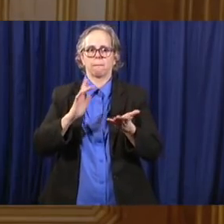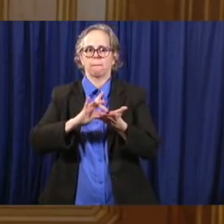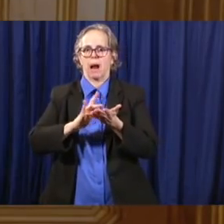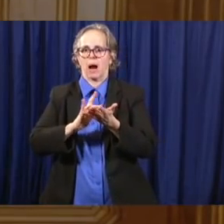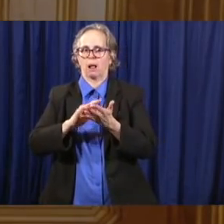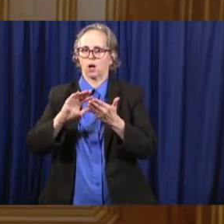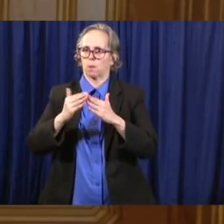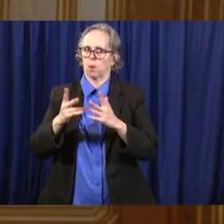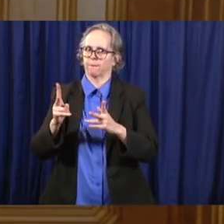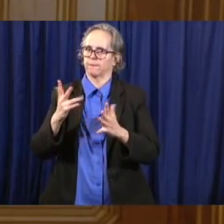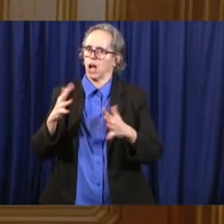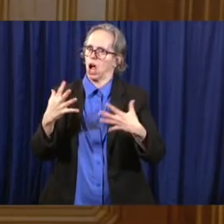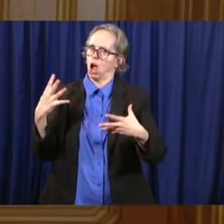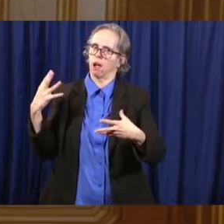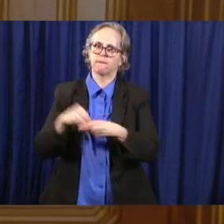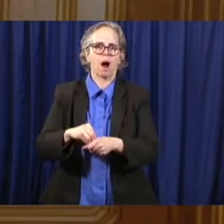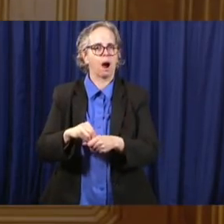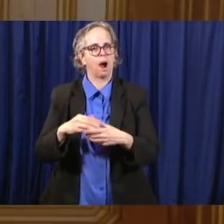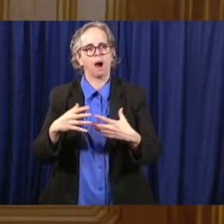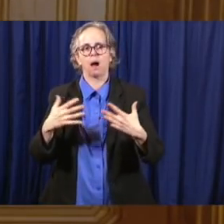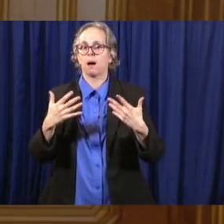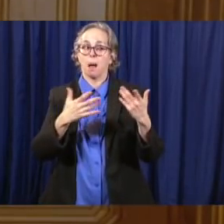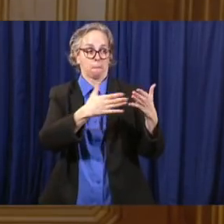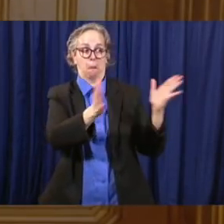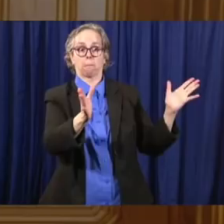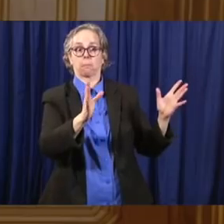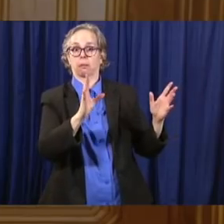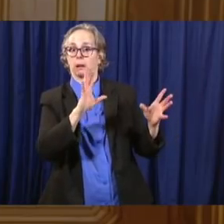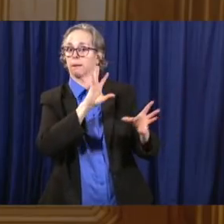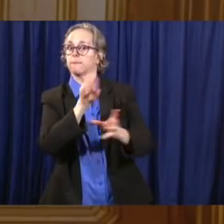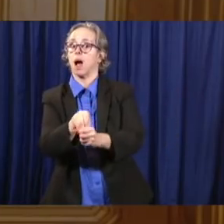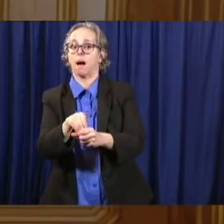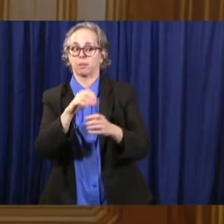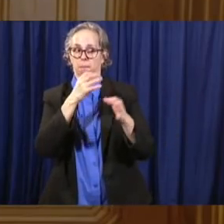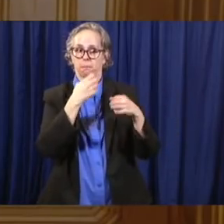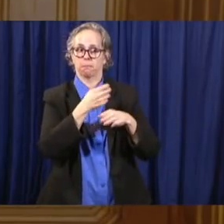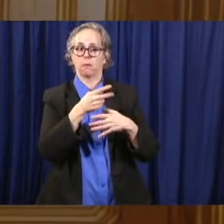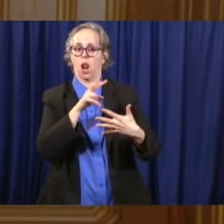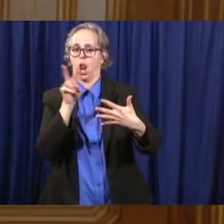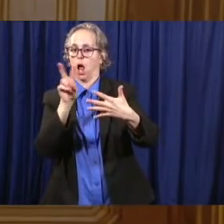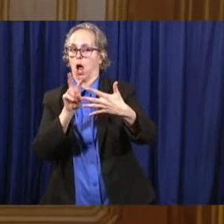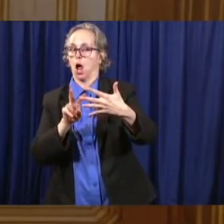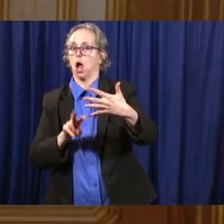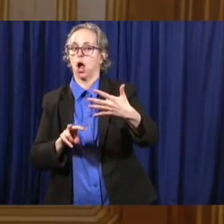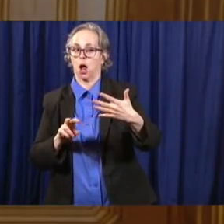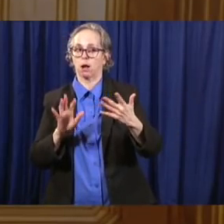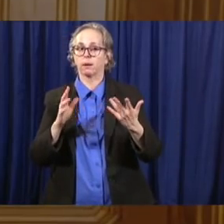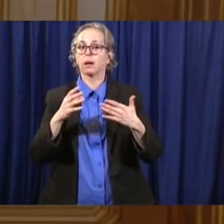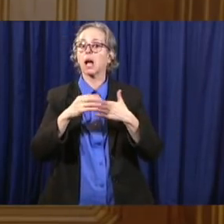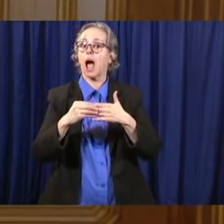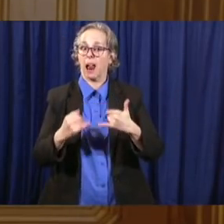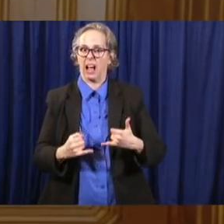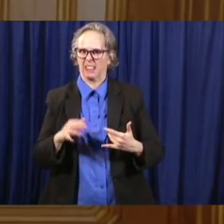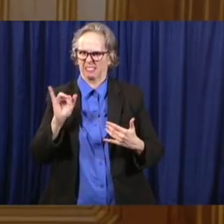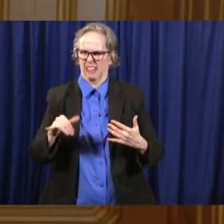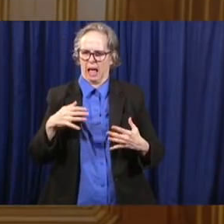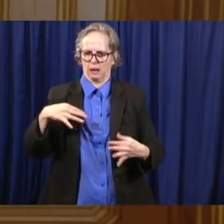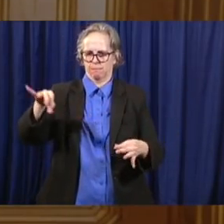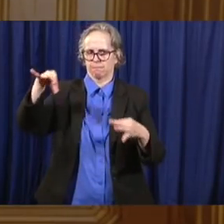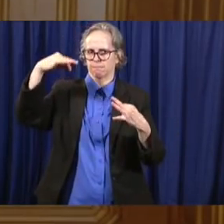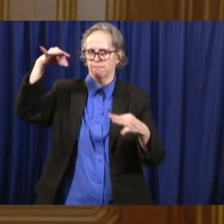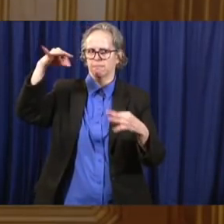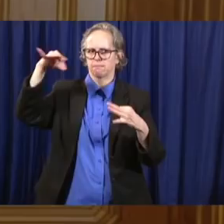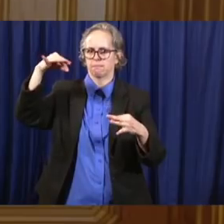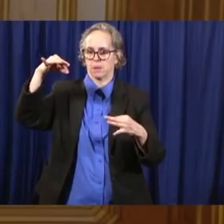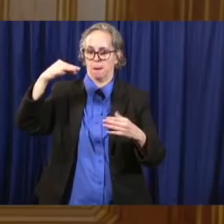The public should have a right to take a look at that. And that's my understanding is that process is